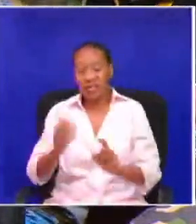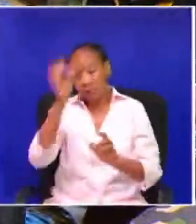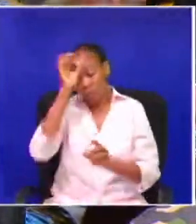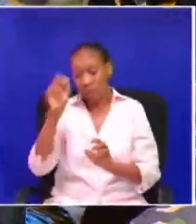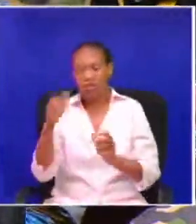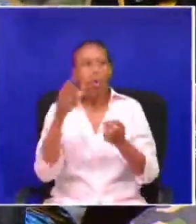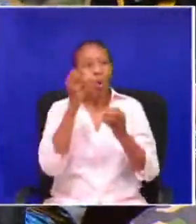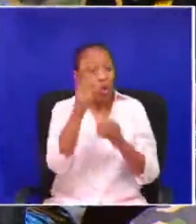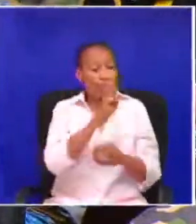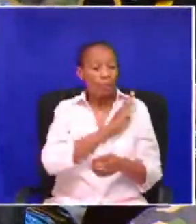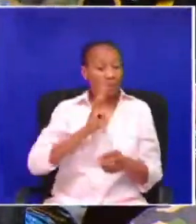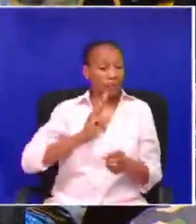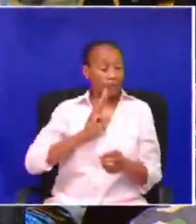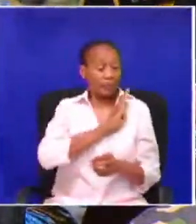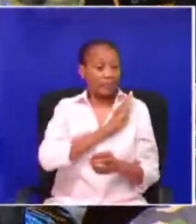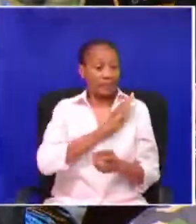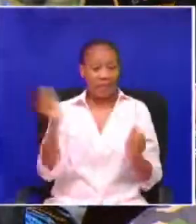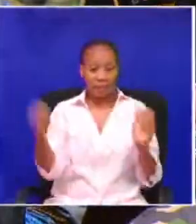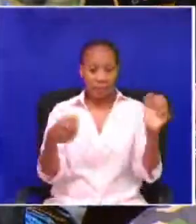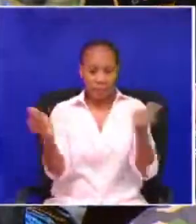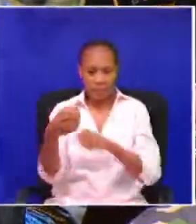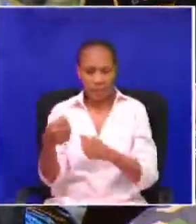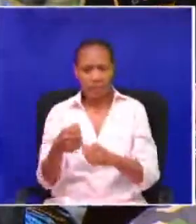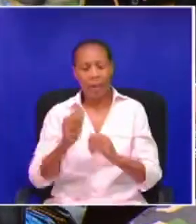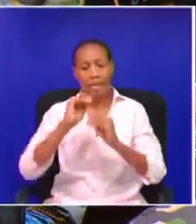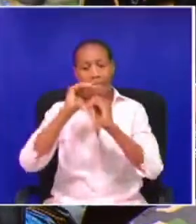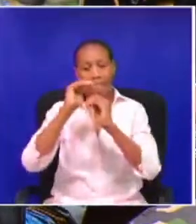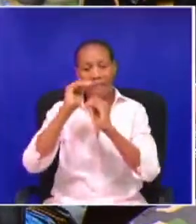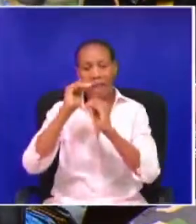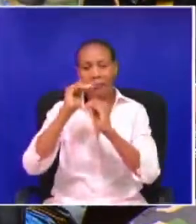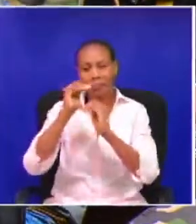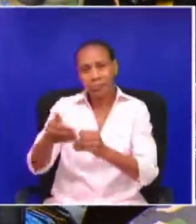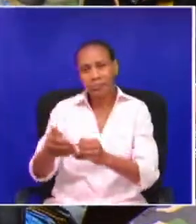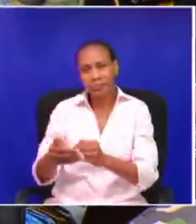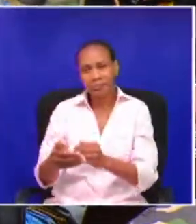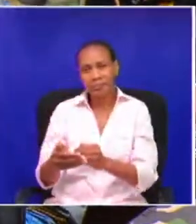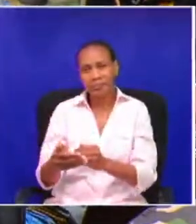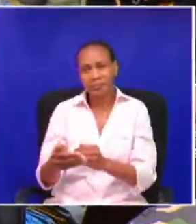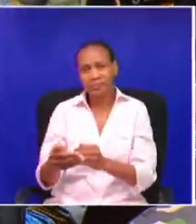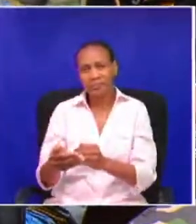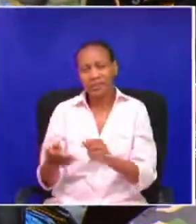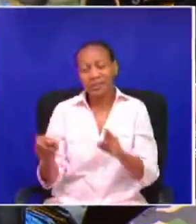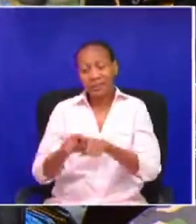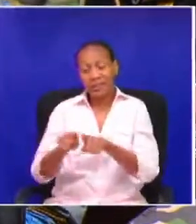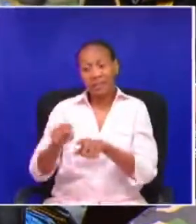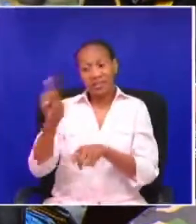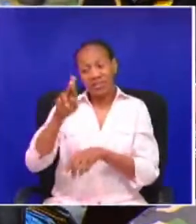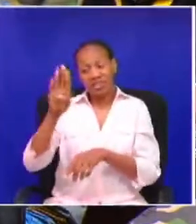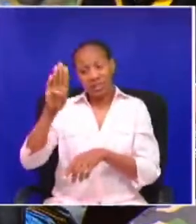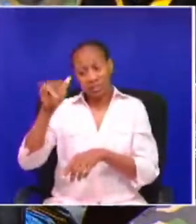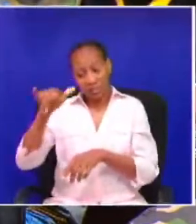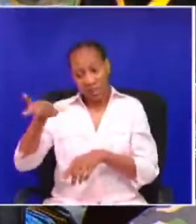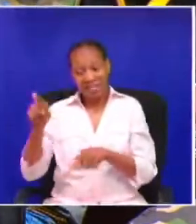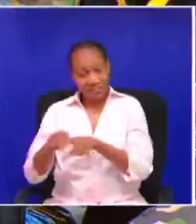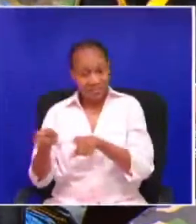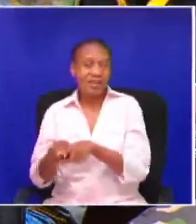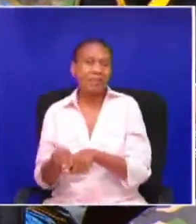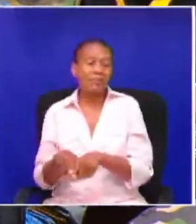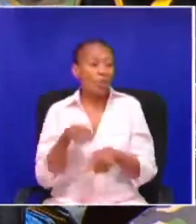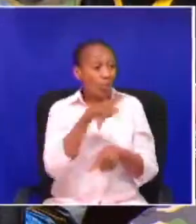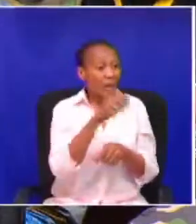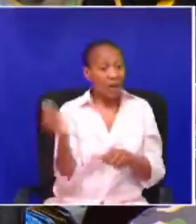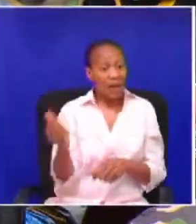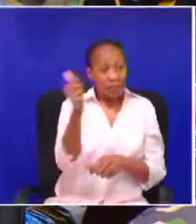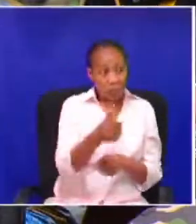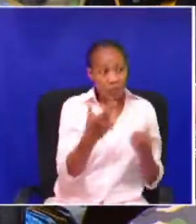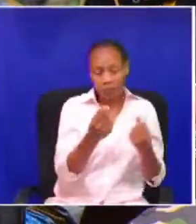military units to protect the interests of private corporations such as Richards Bay Minerals even if it was not done by you,